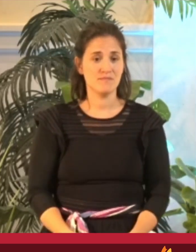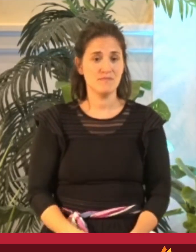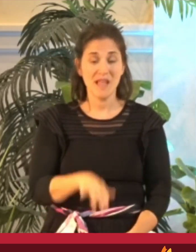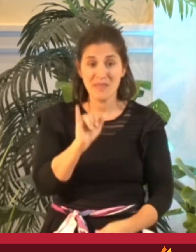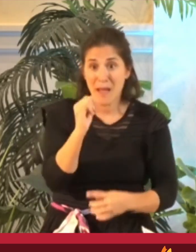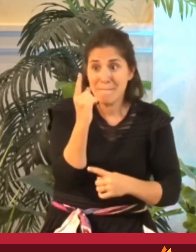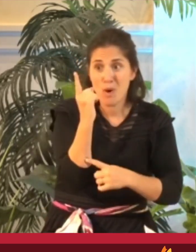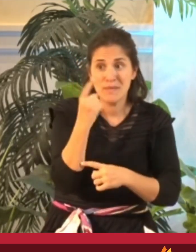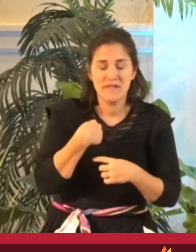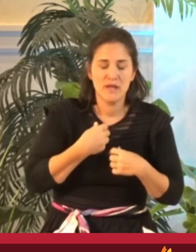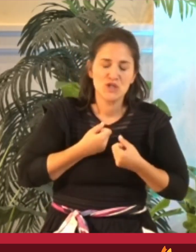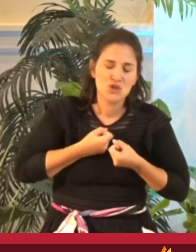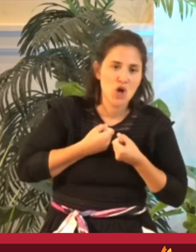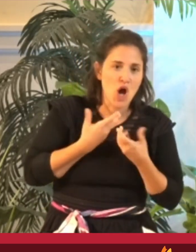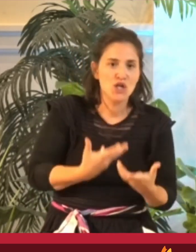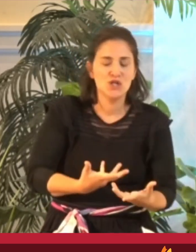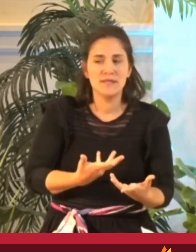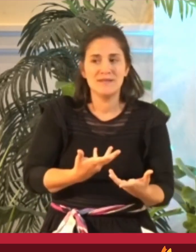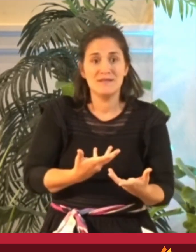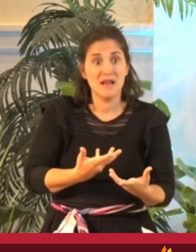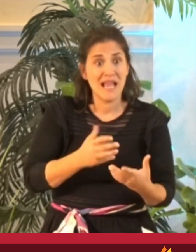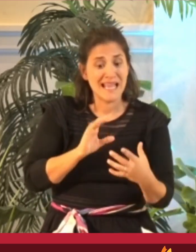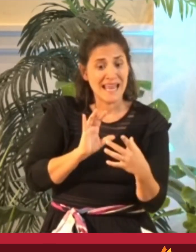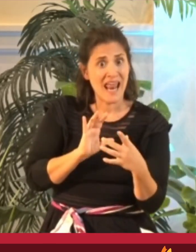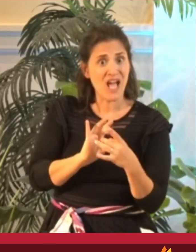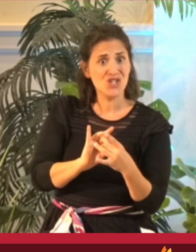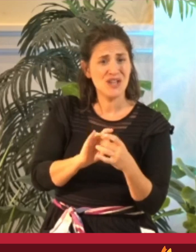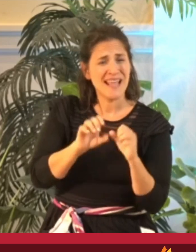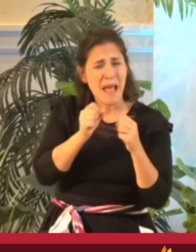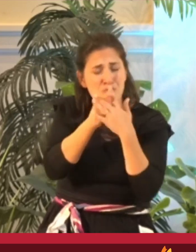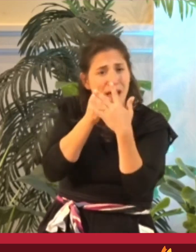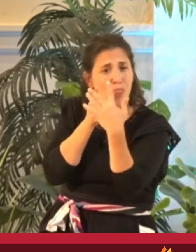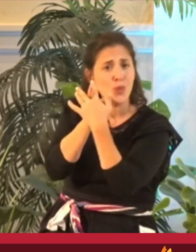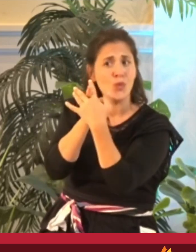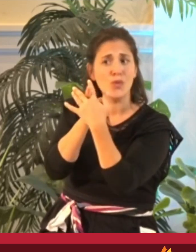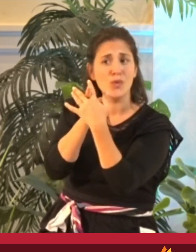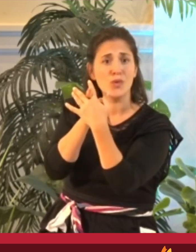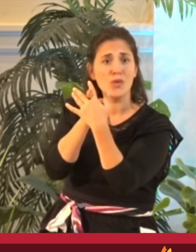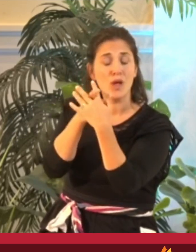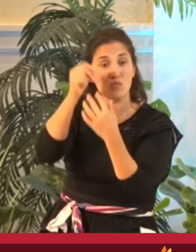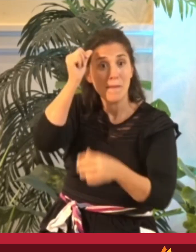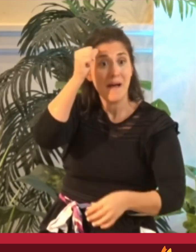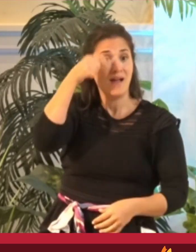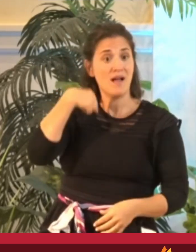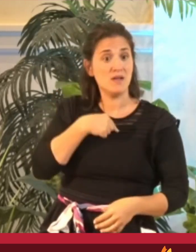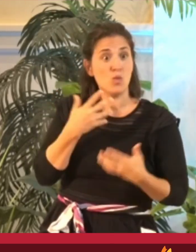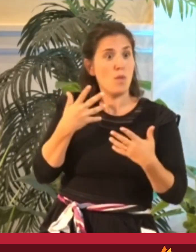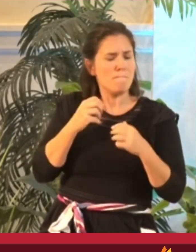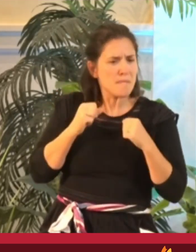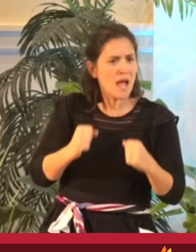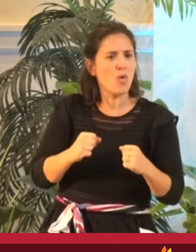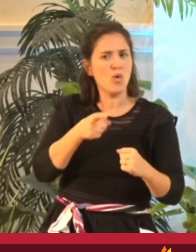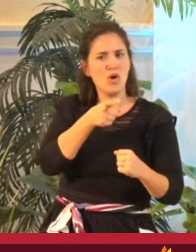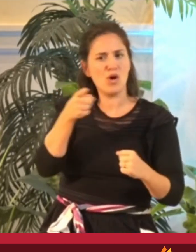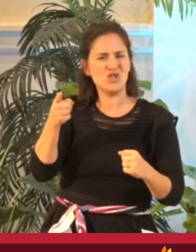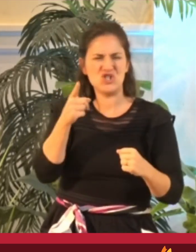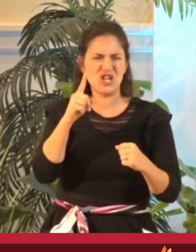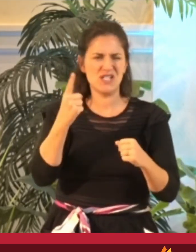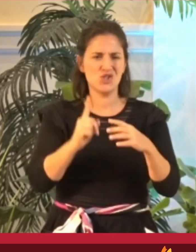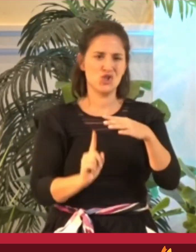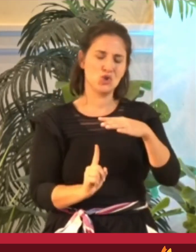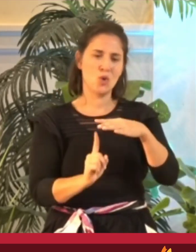of connection can break through and remind us of the power of just showing up.